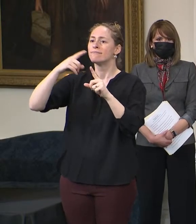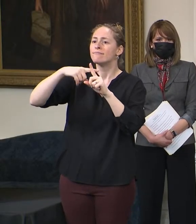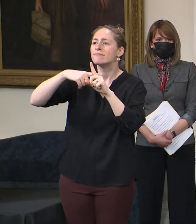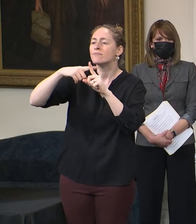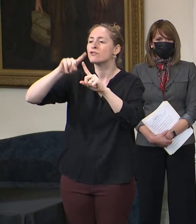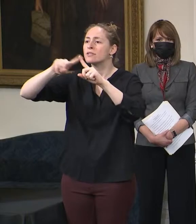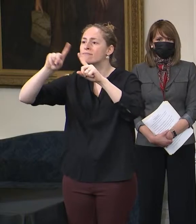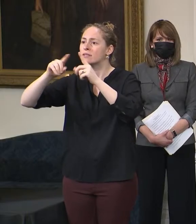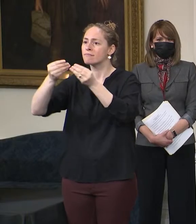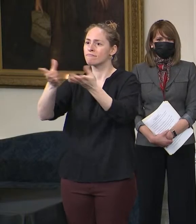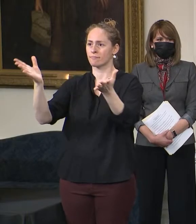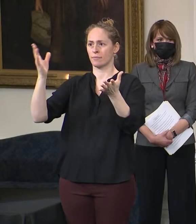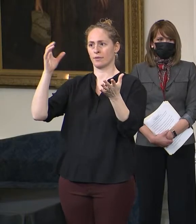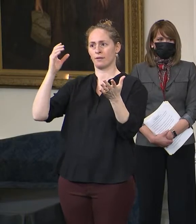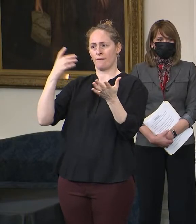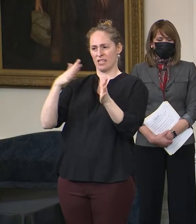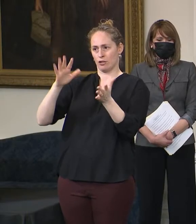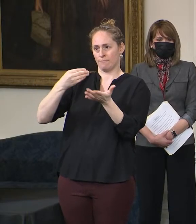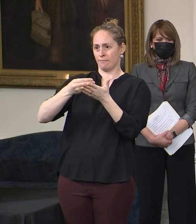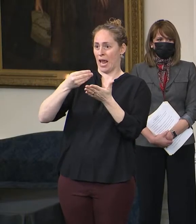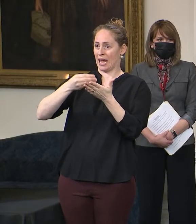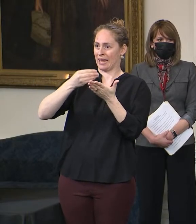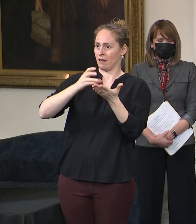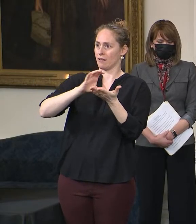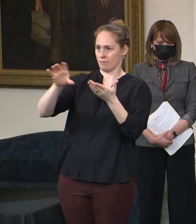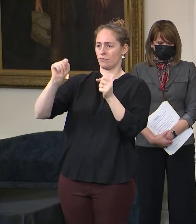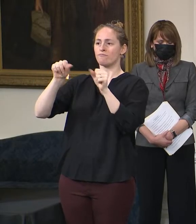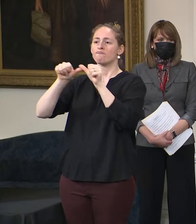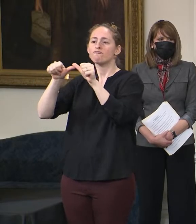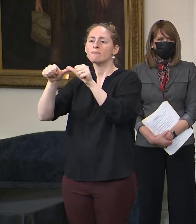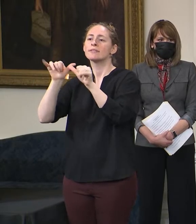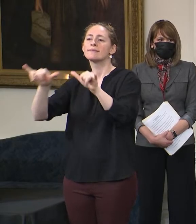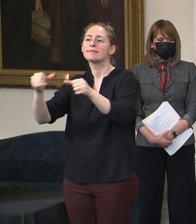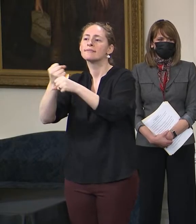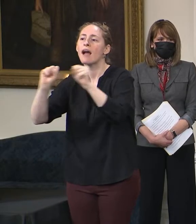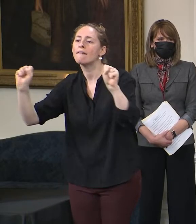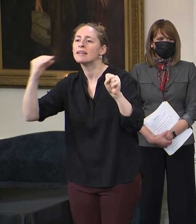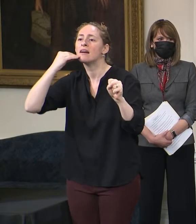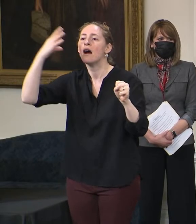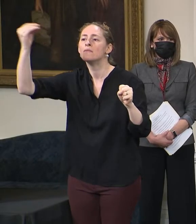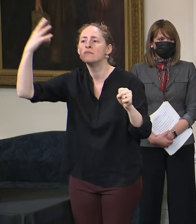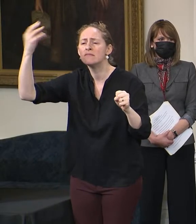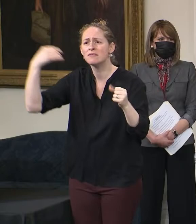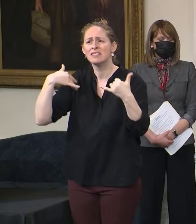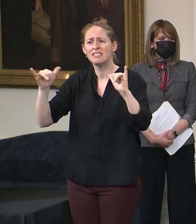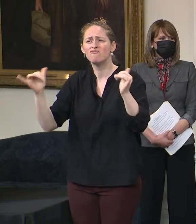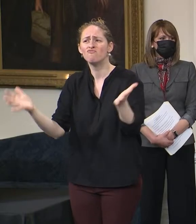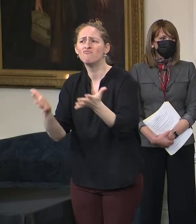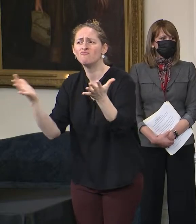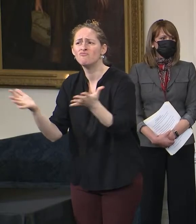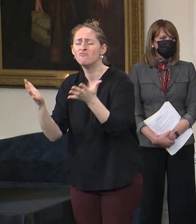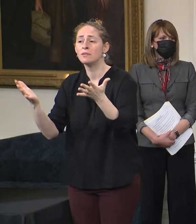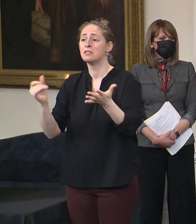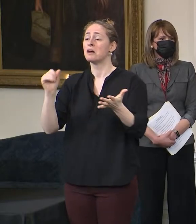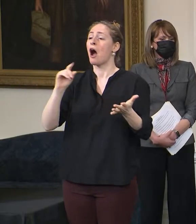keep people safe dining outdoors. But it's not something that I think I would have done.